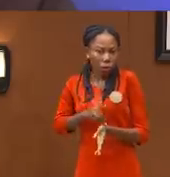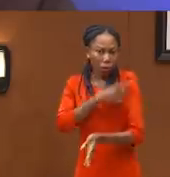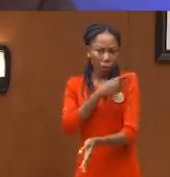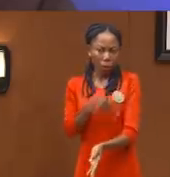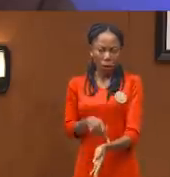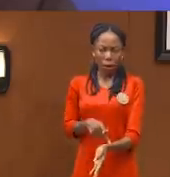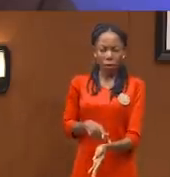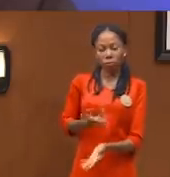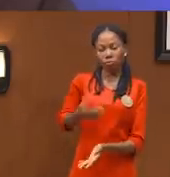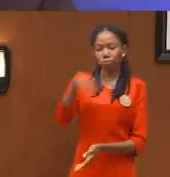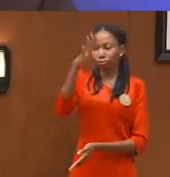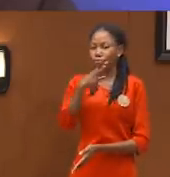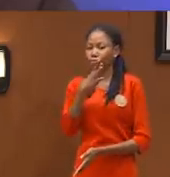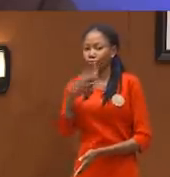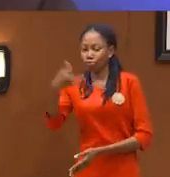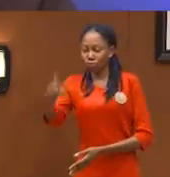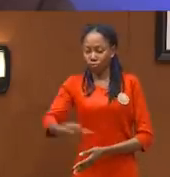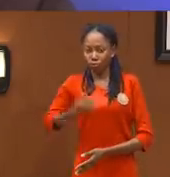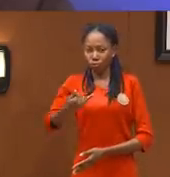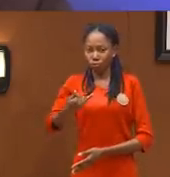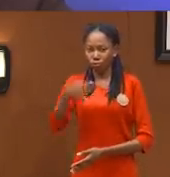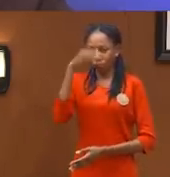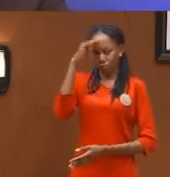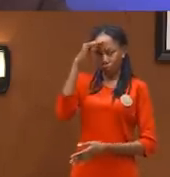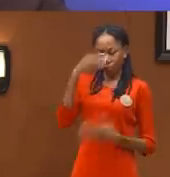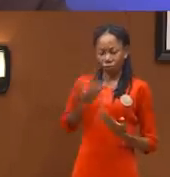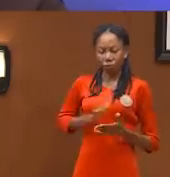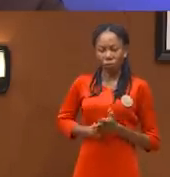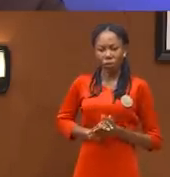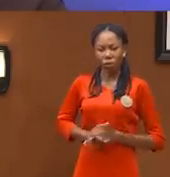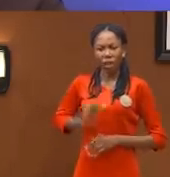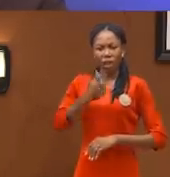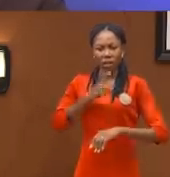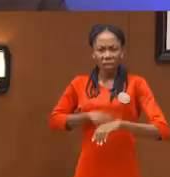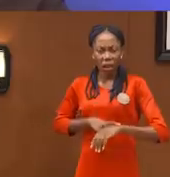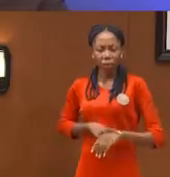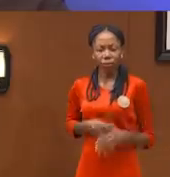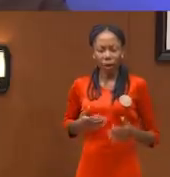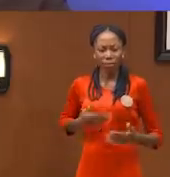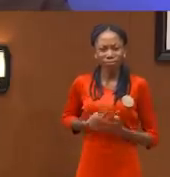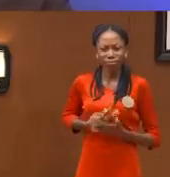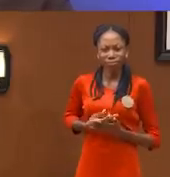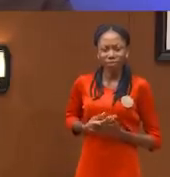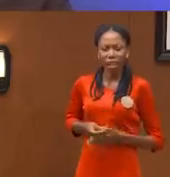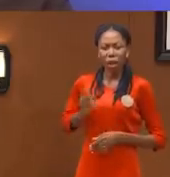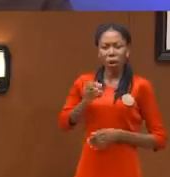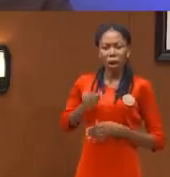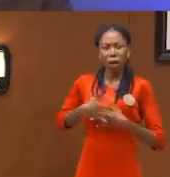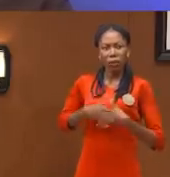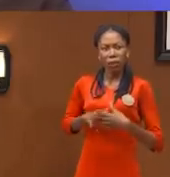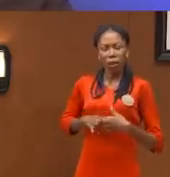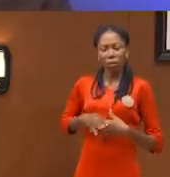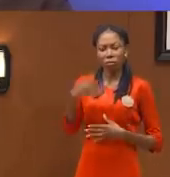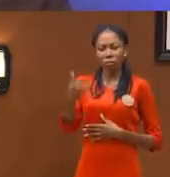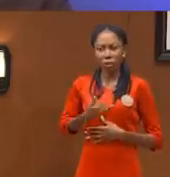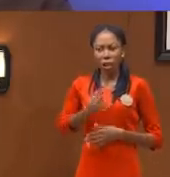And for him to come, it was as if we're begging him to come. So when he finally came, after 2 weeks, anytime